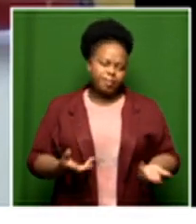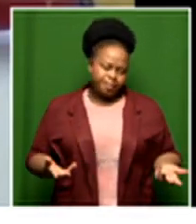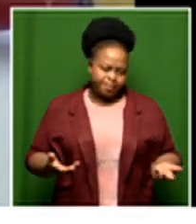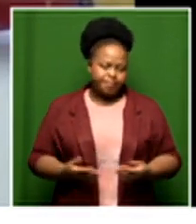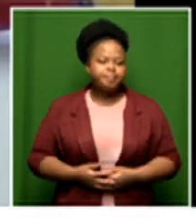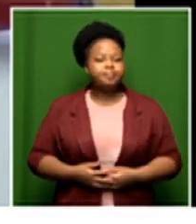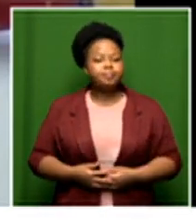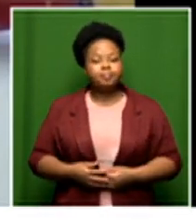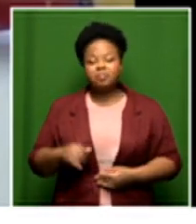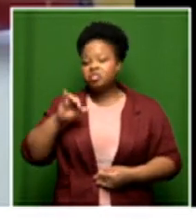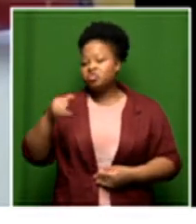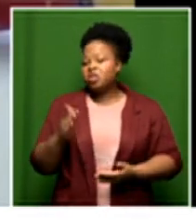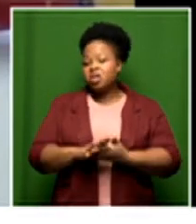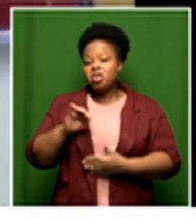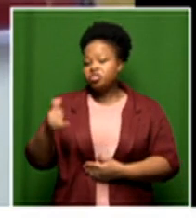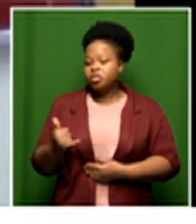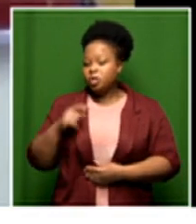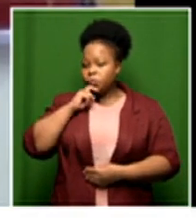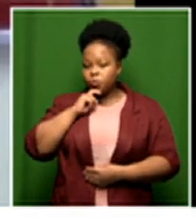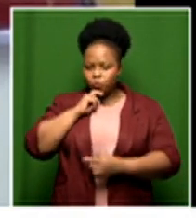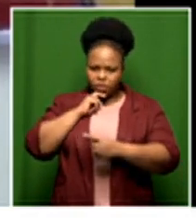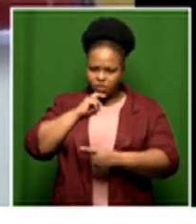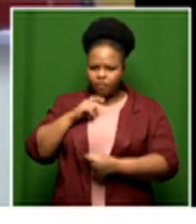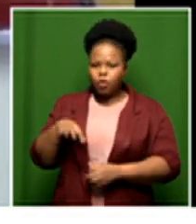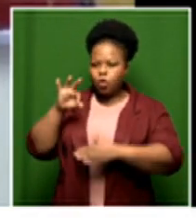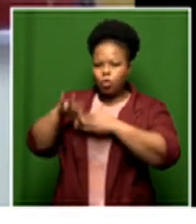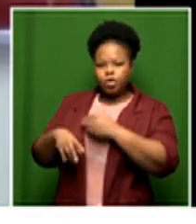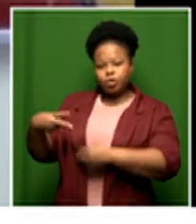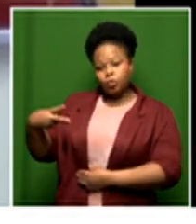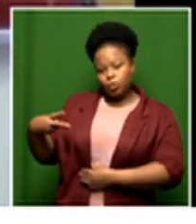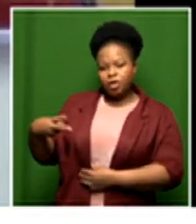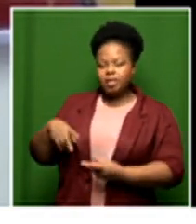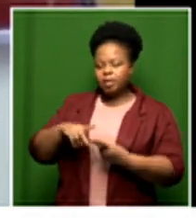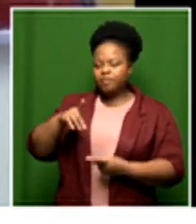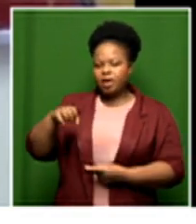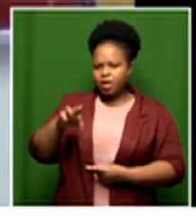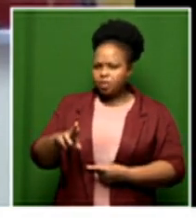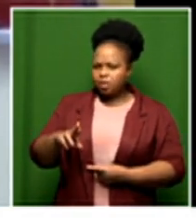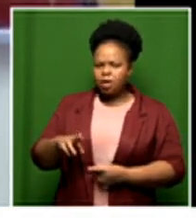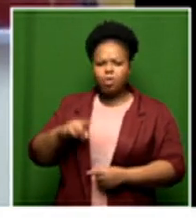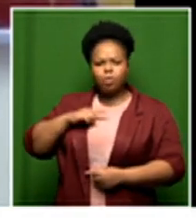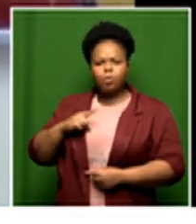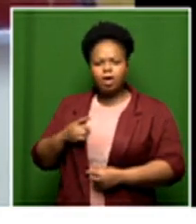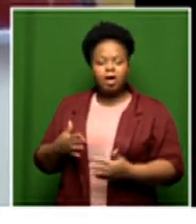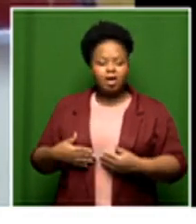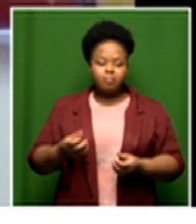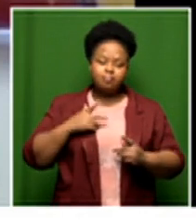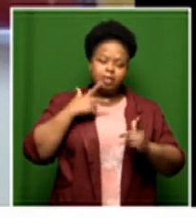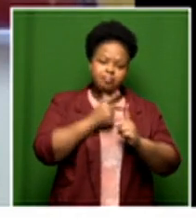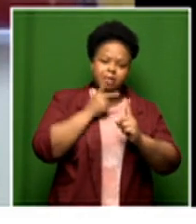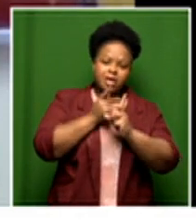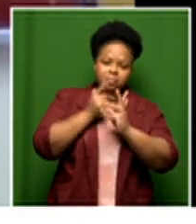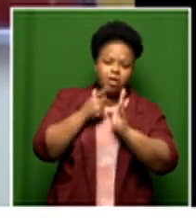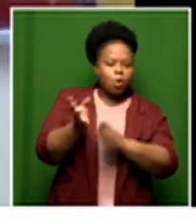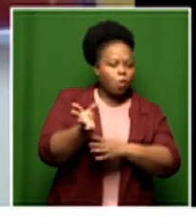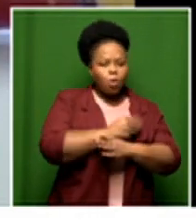use the Johnson & Johnson coming in quarter 2 and the Pfizer to finish off all the healthcare workers out